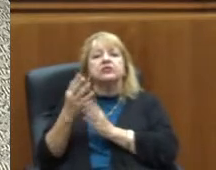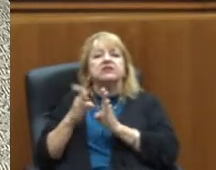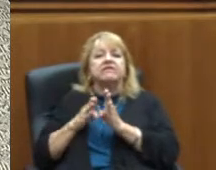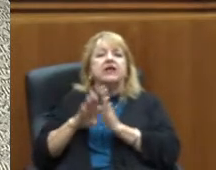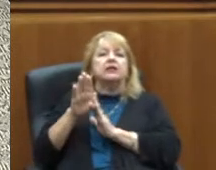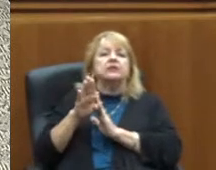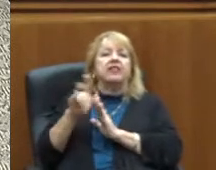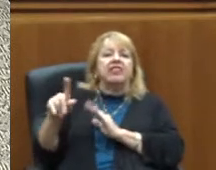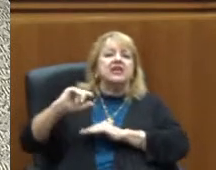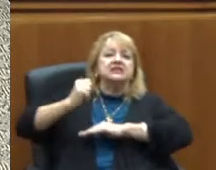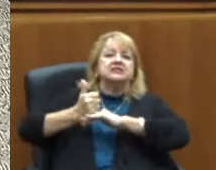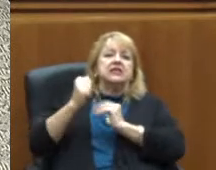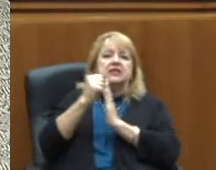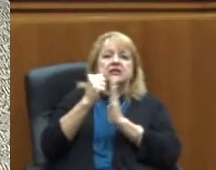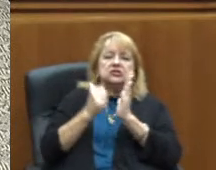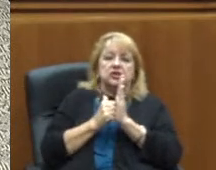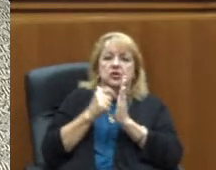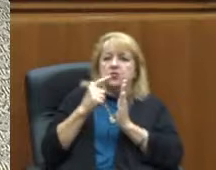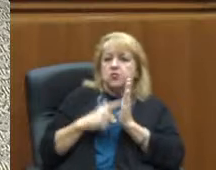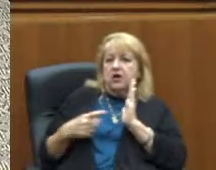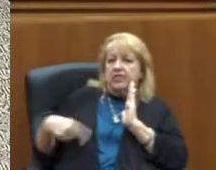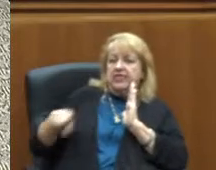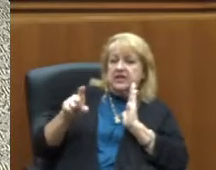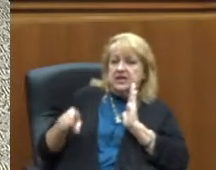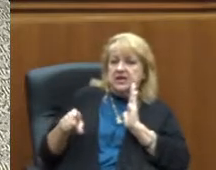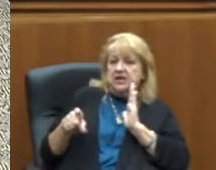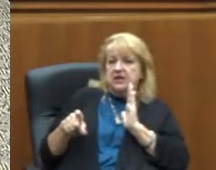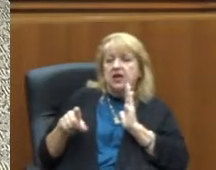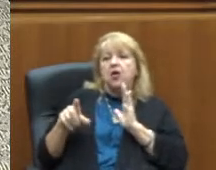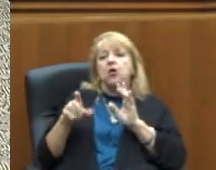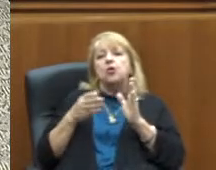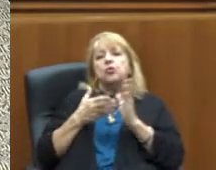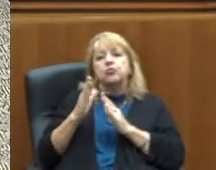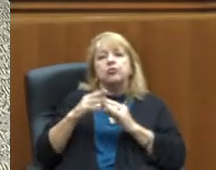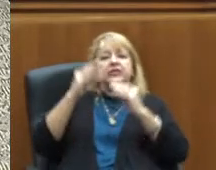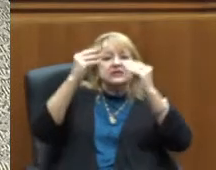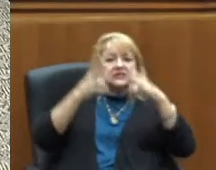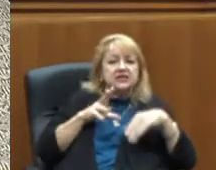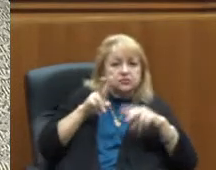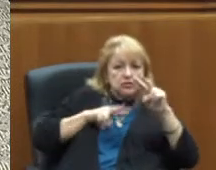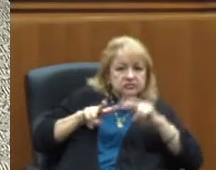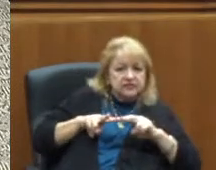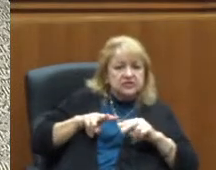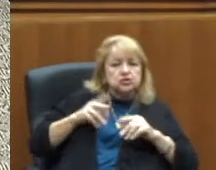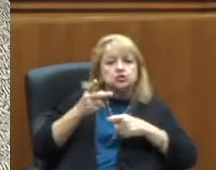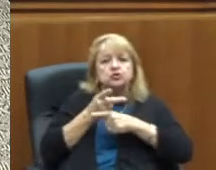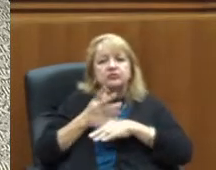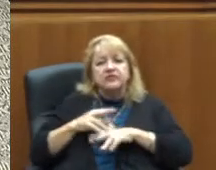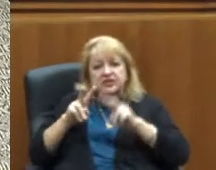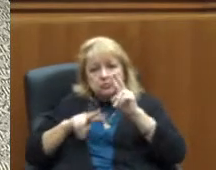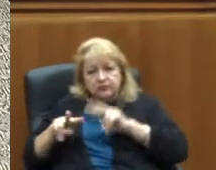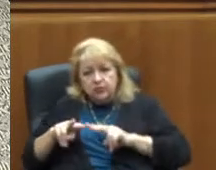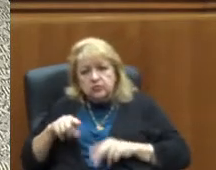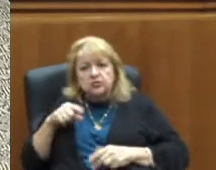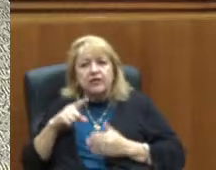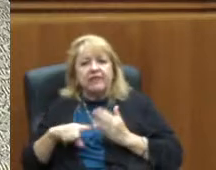what their needs and based on teacher and supervisor observation as well to support these new